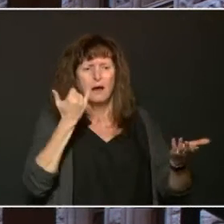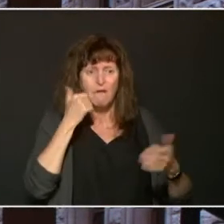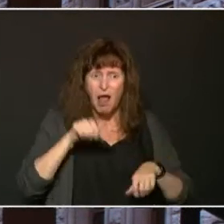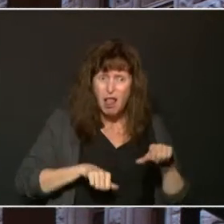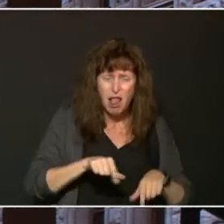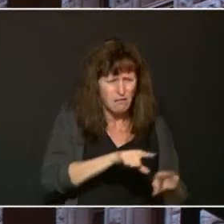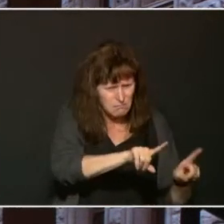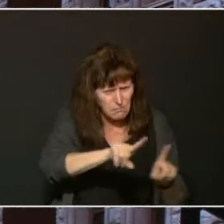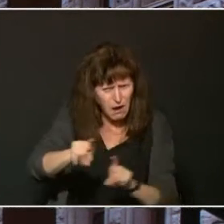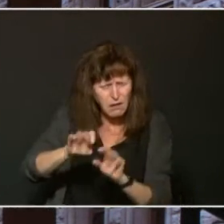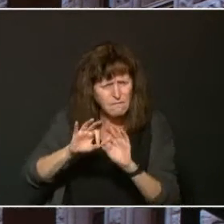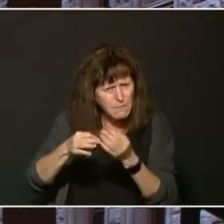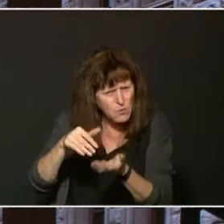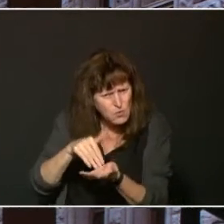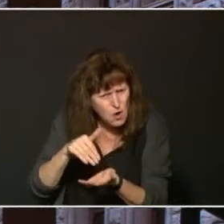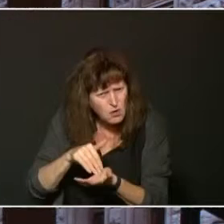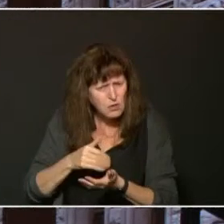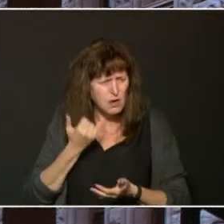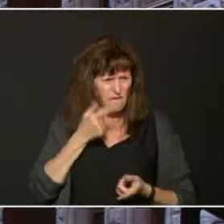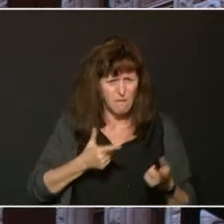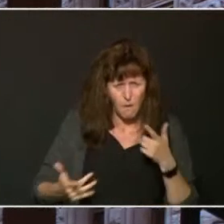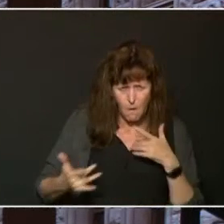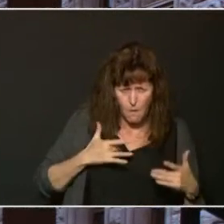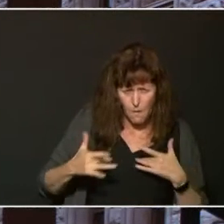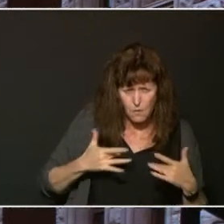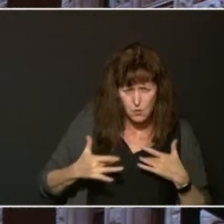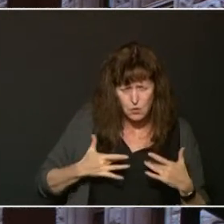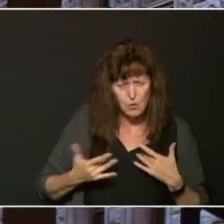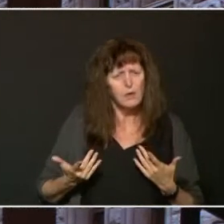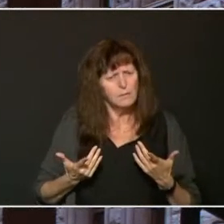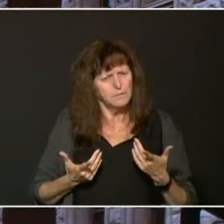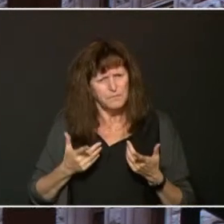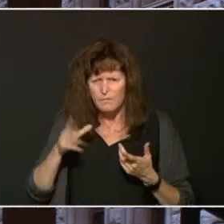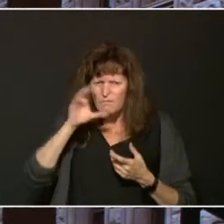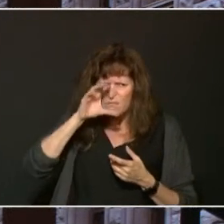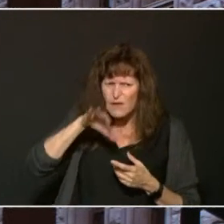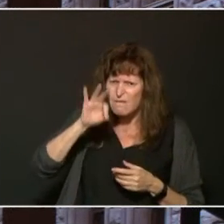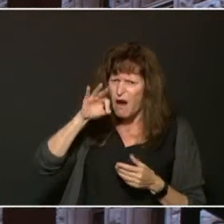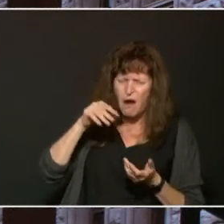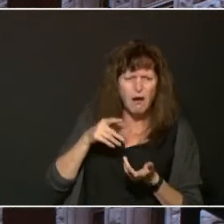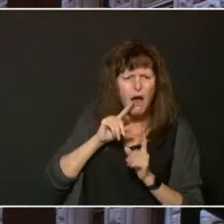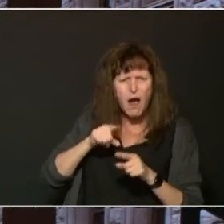get those questions answered, and ensure that you've